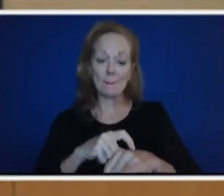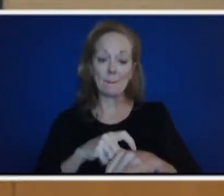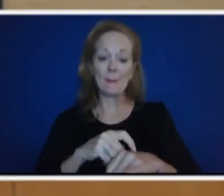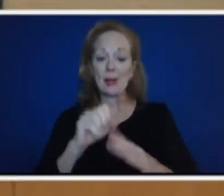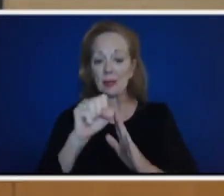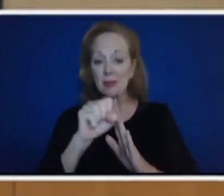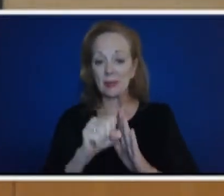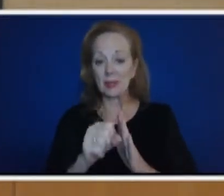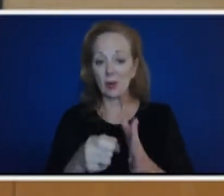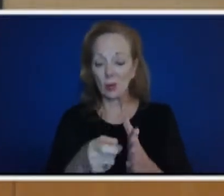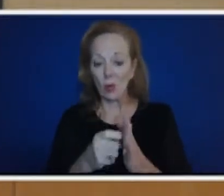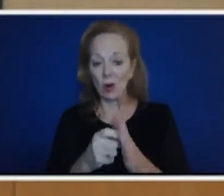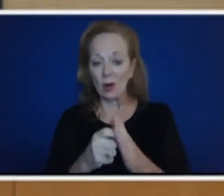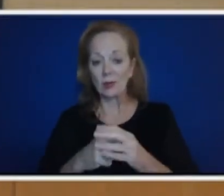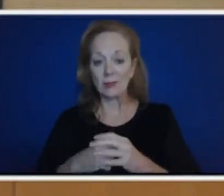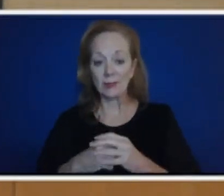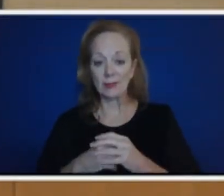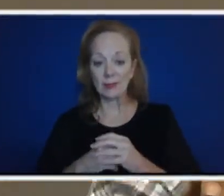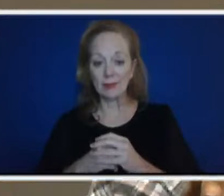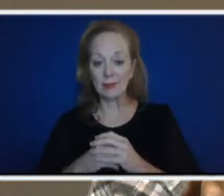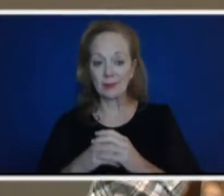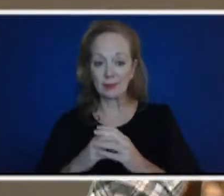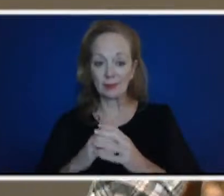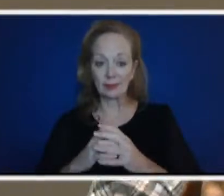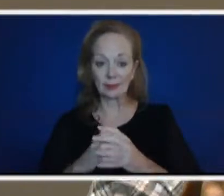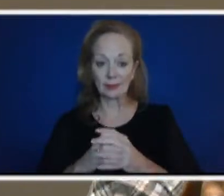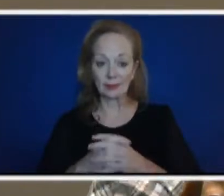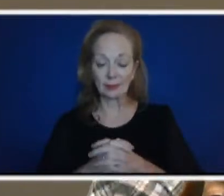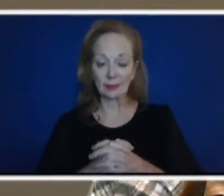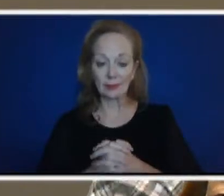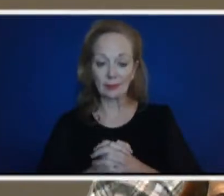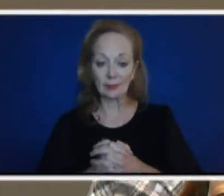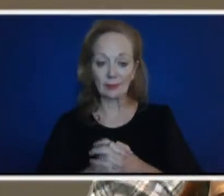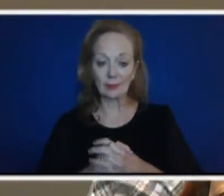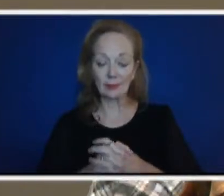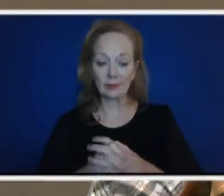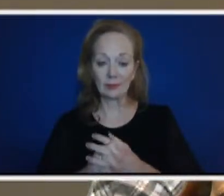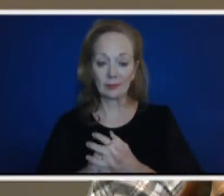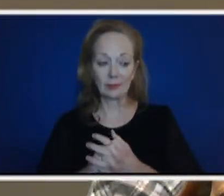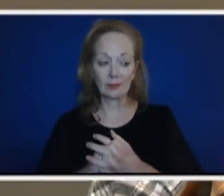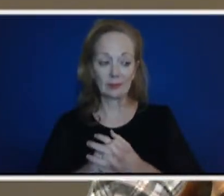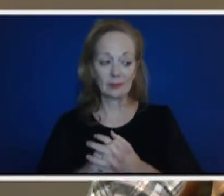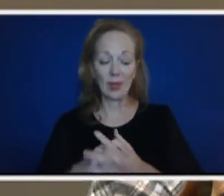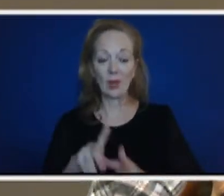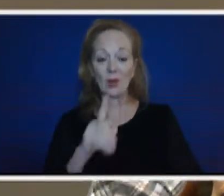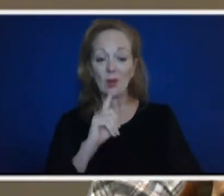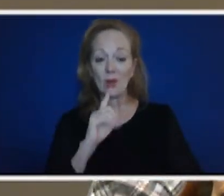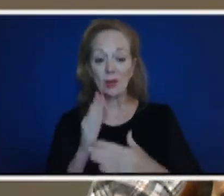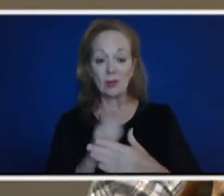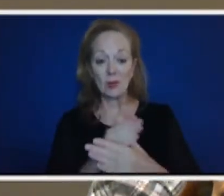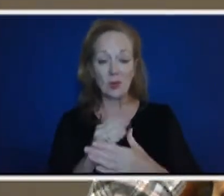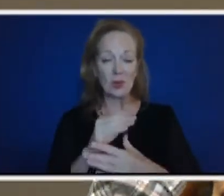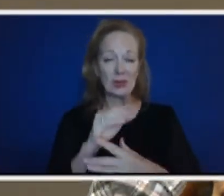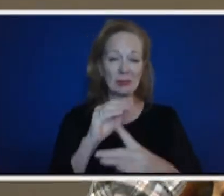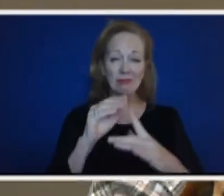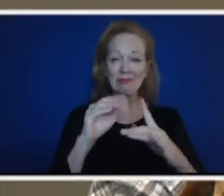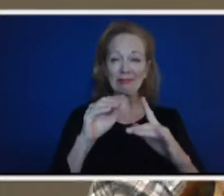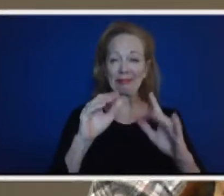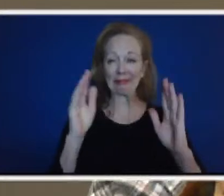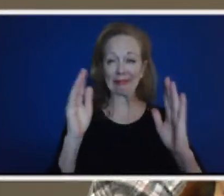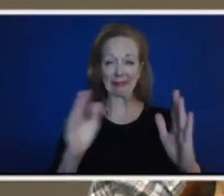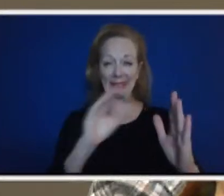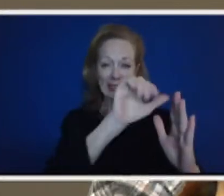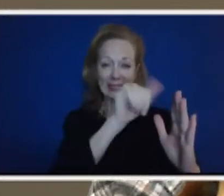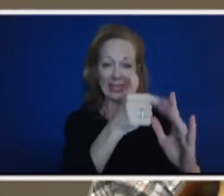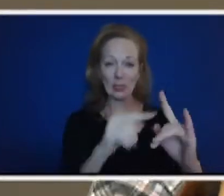of us. So I hear that really the window is between 10 to 25 days. Yep. So if we